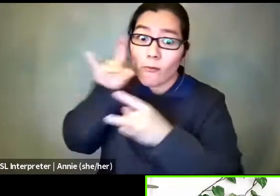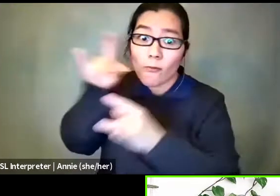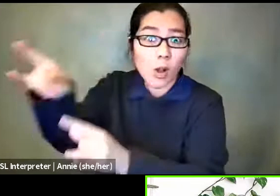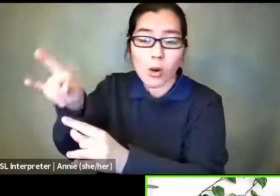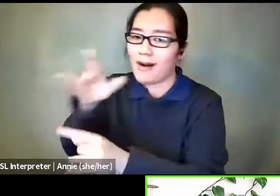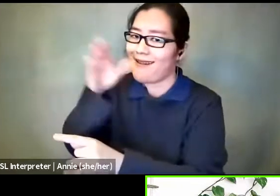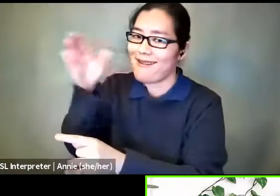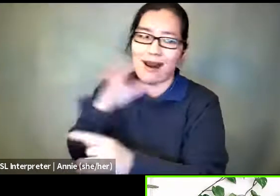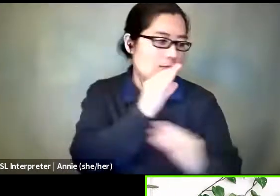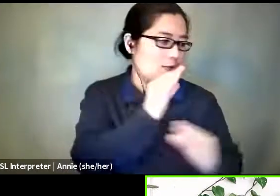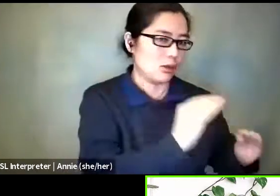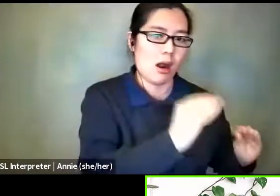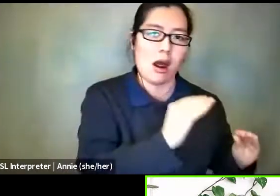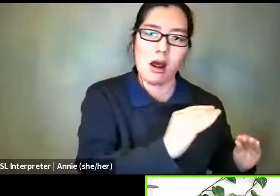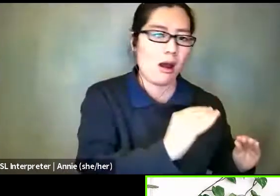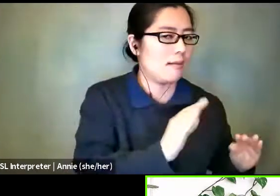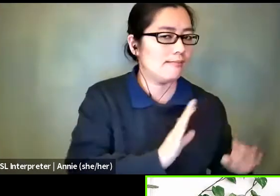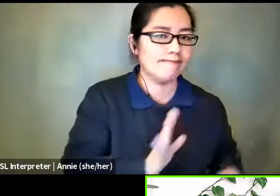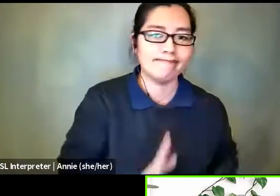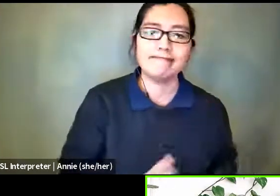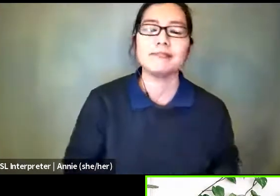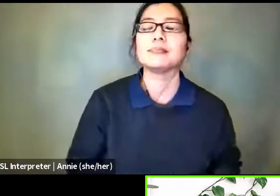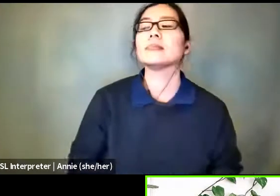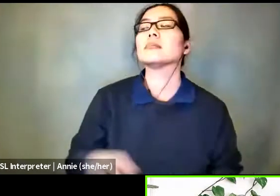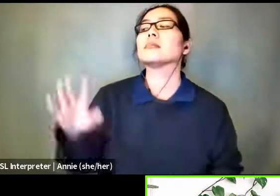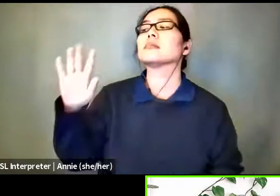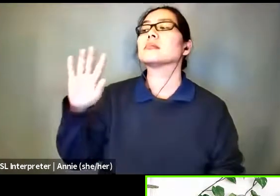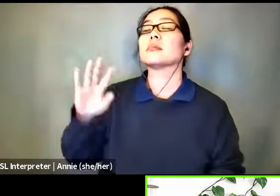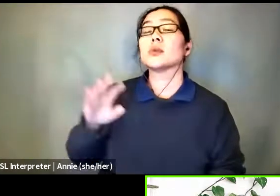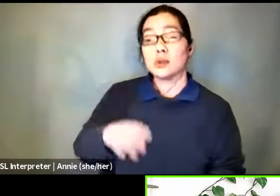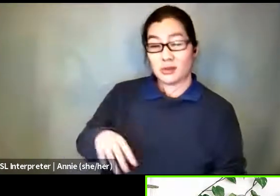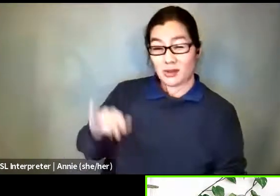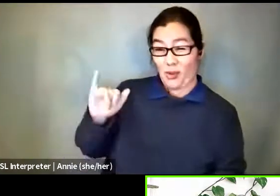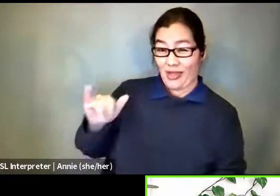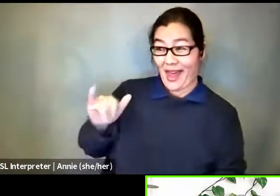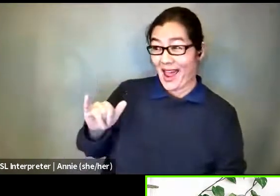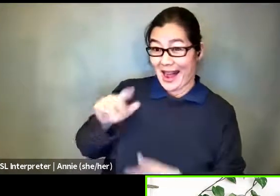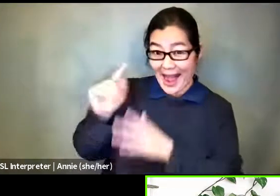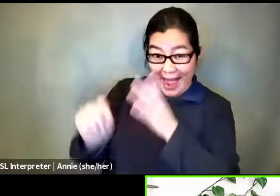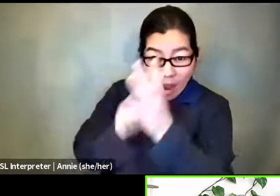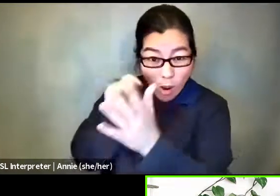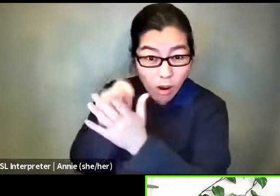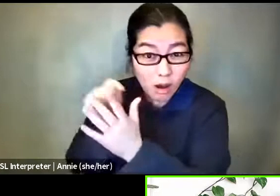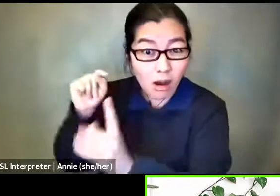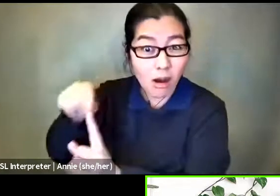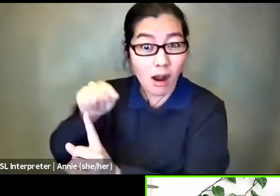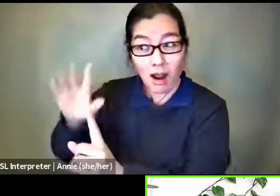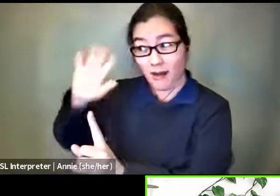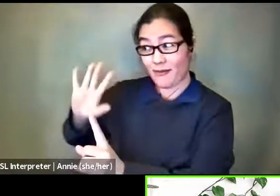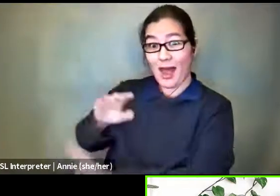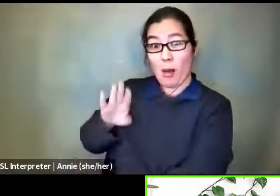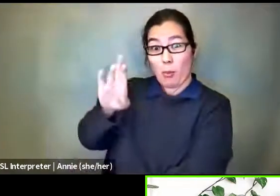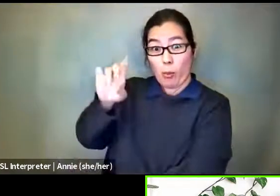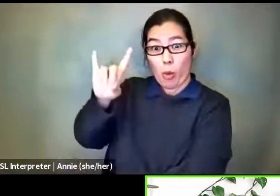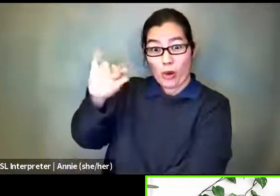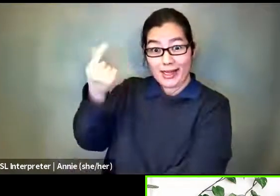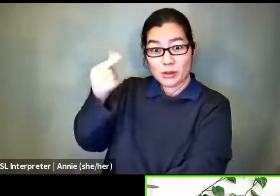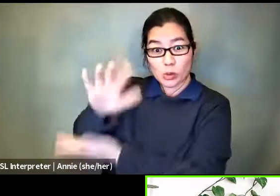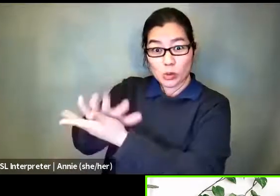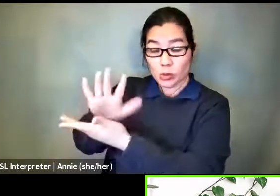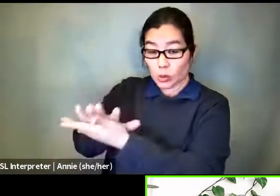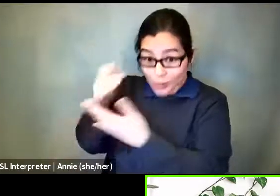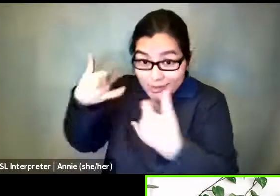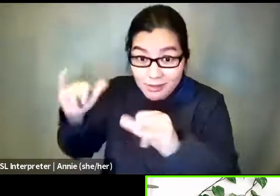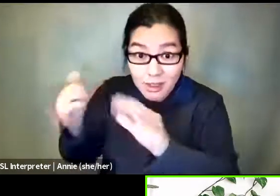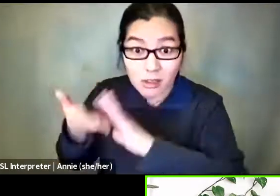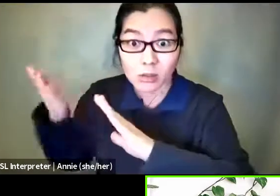the residential and boarding school era, again, hasn't fully passed. There are still boarding schools in Indian country. They're usually